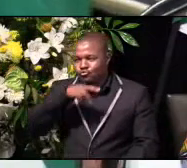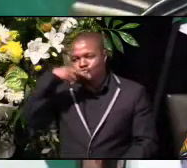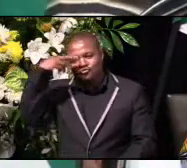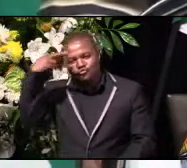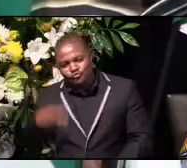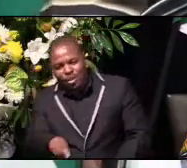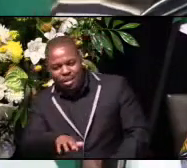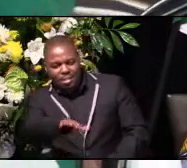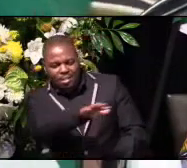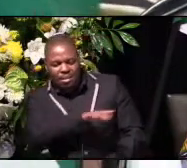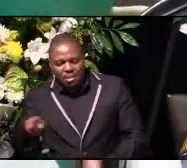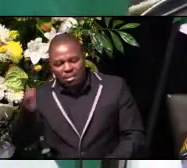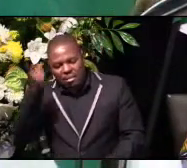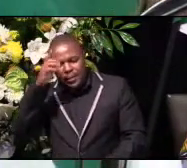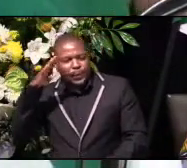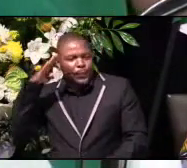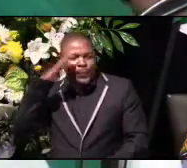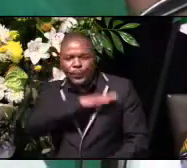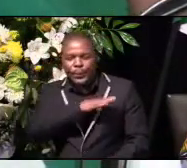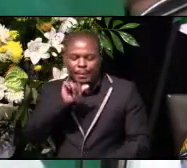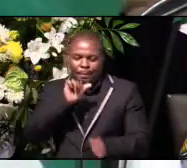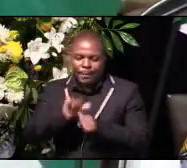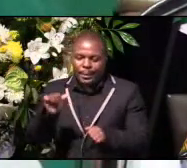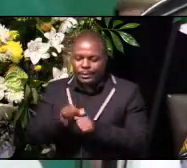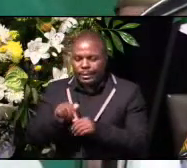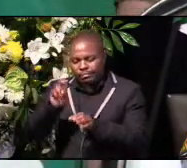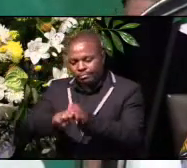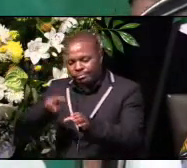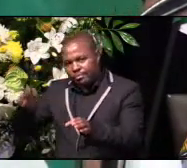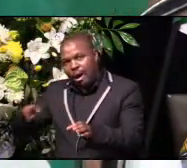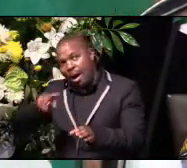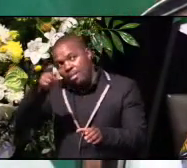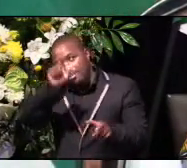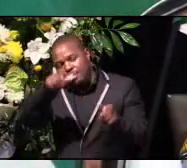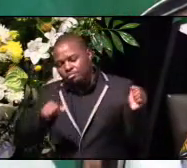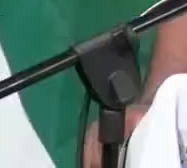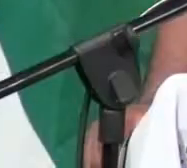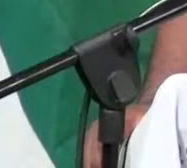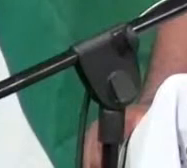reality who should give space to others